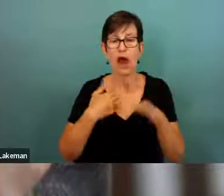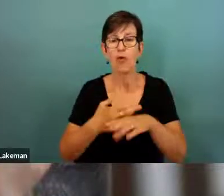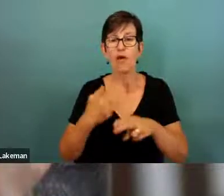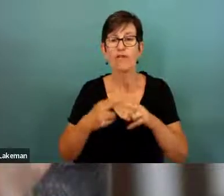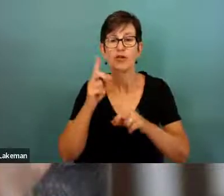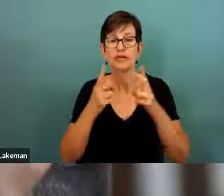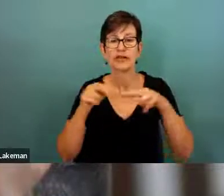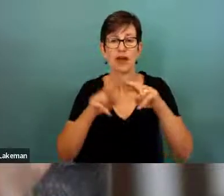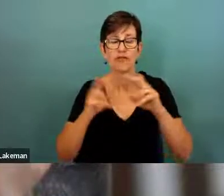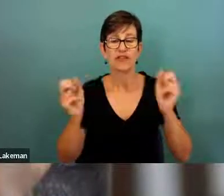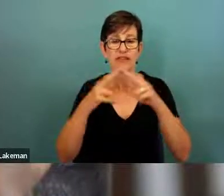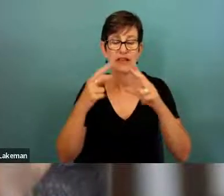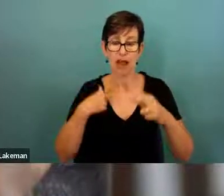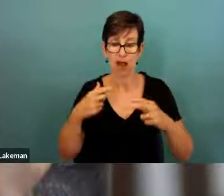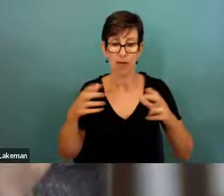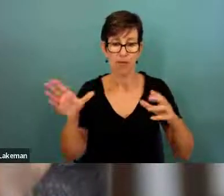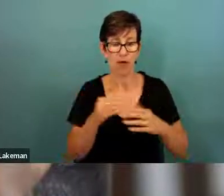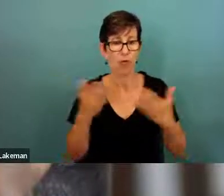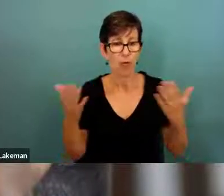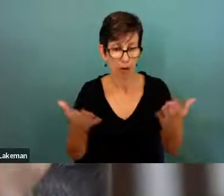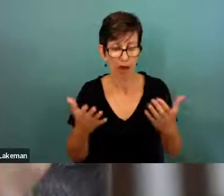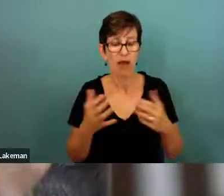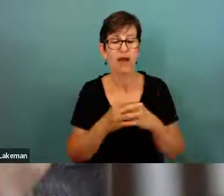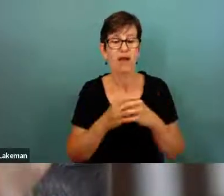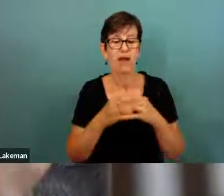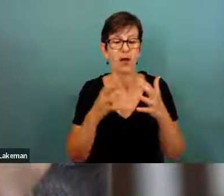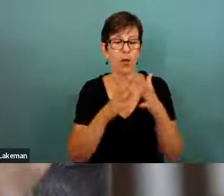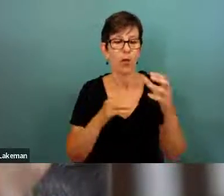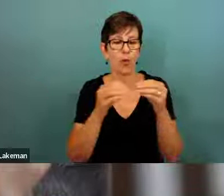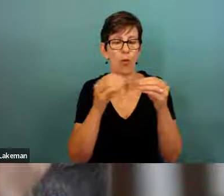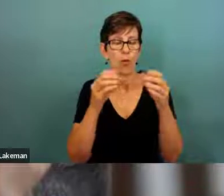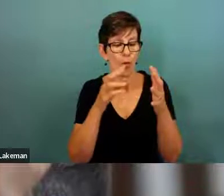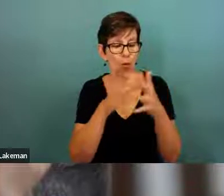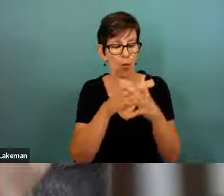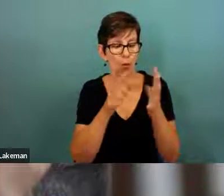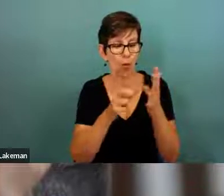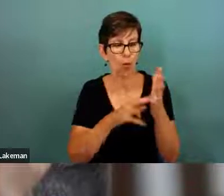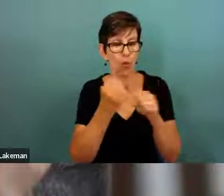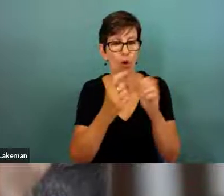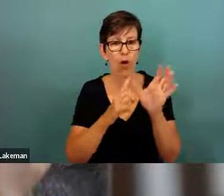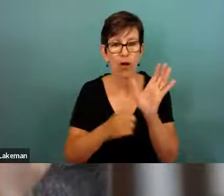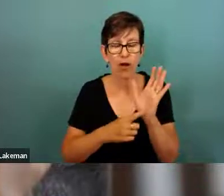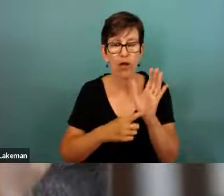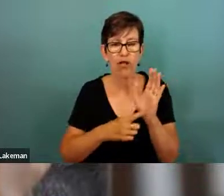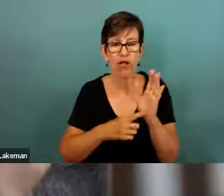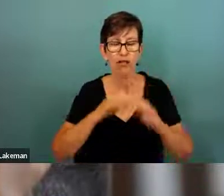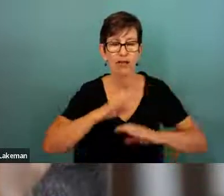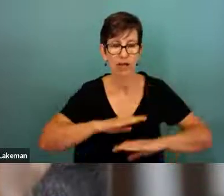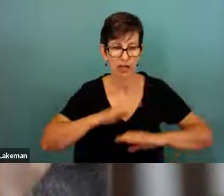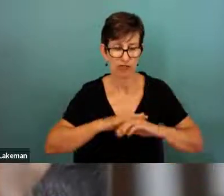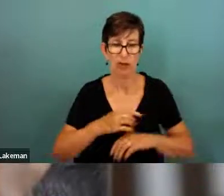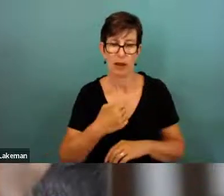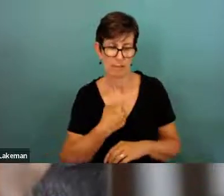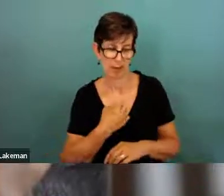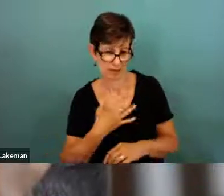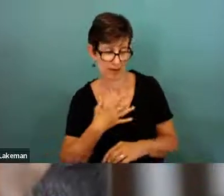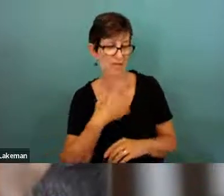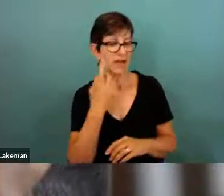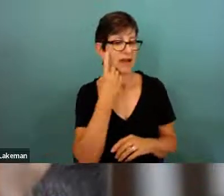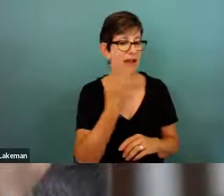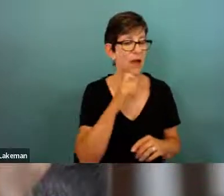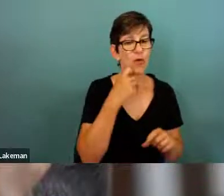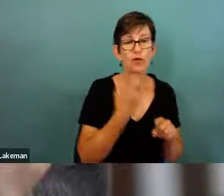and I'm joining you today from Wongal country. And we're going to talk, Kate and I are going to talk you through